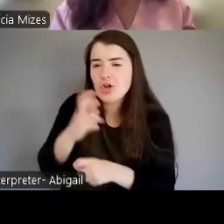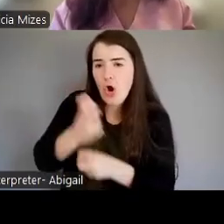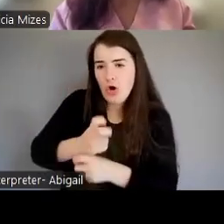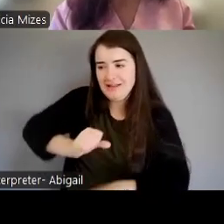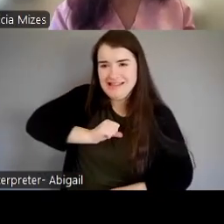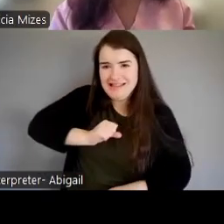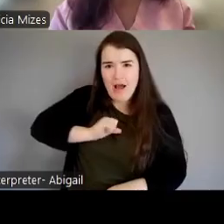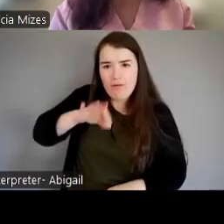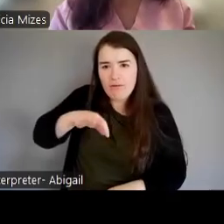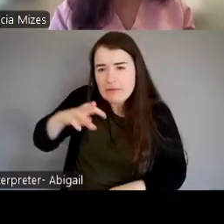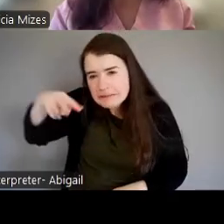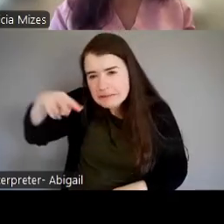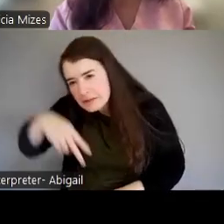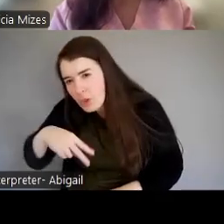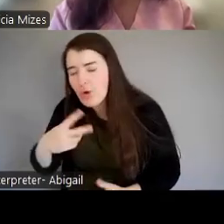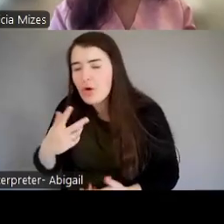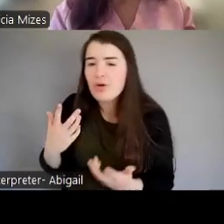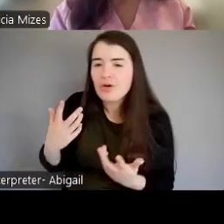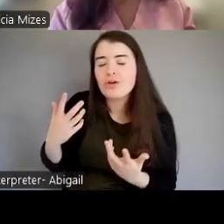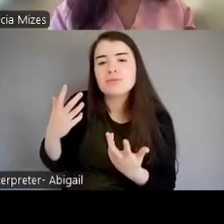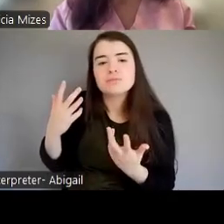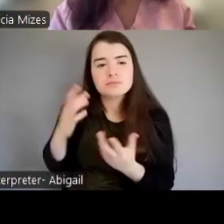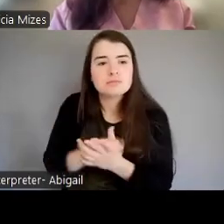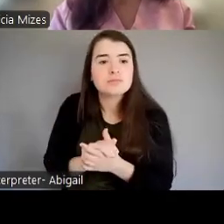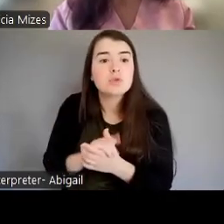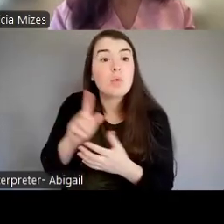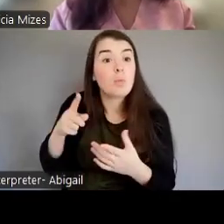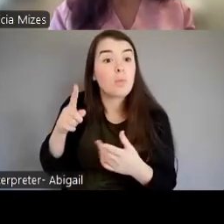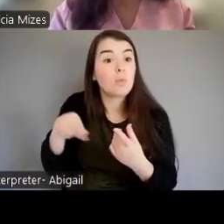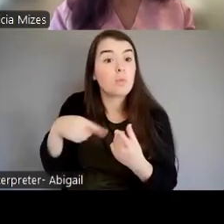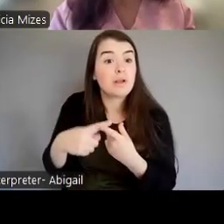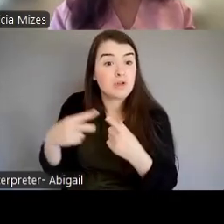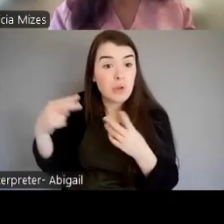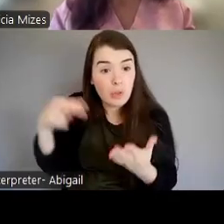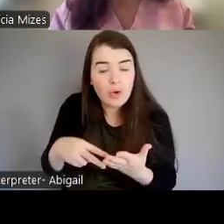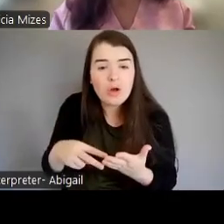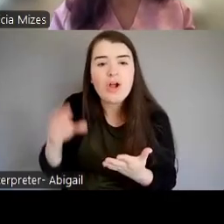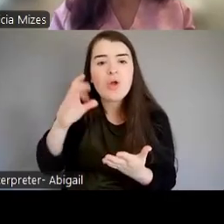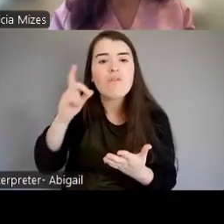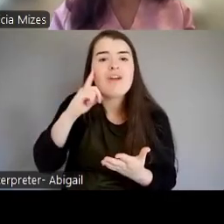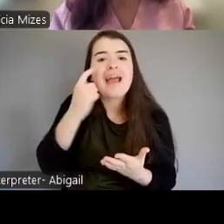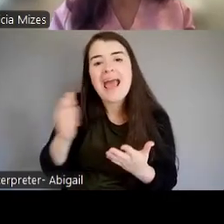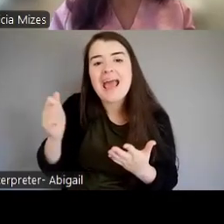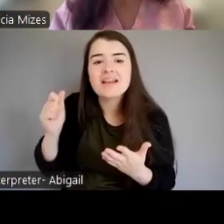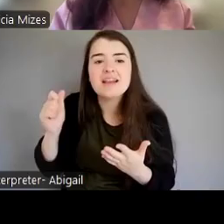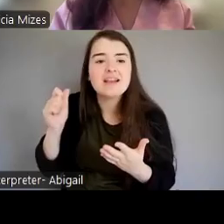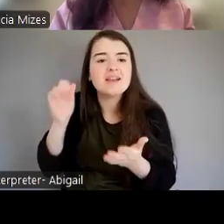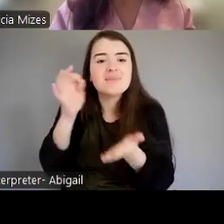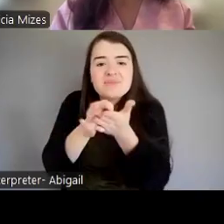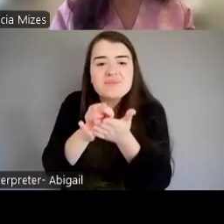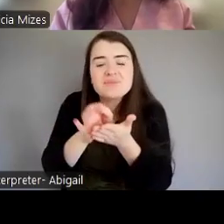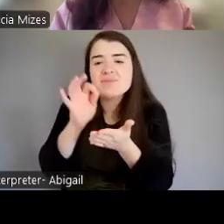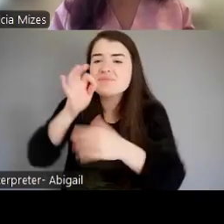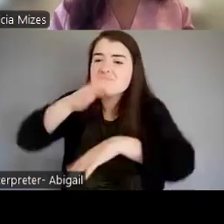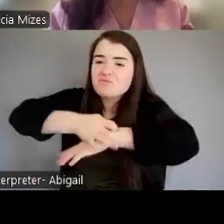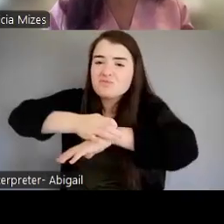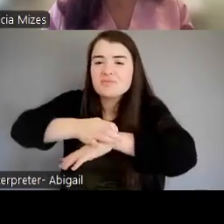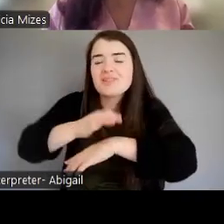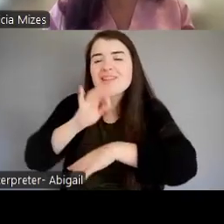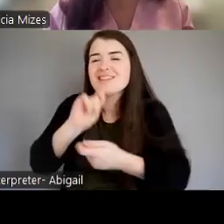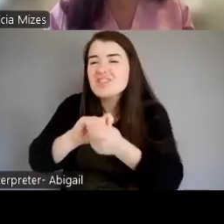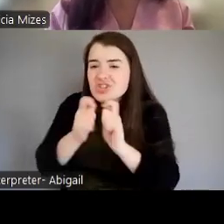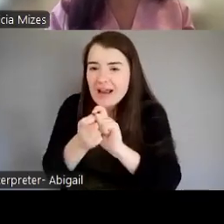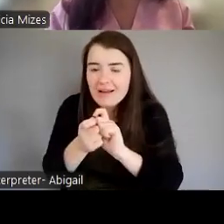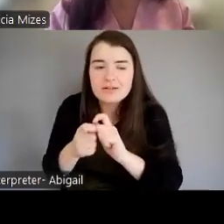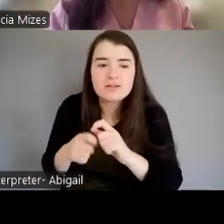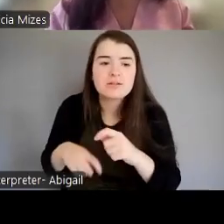checking your skin, what are you looking for? So the biggest thing is just any spots that are really changing. So in dermatology, we talk to patients about this